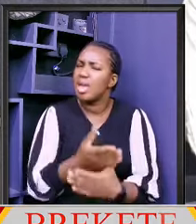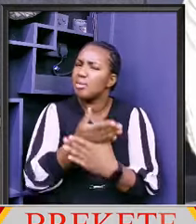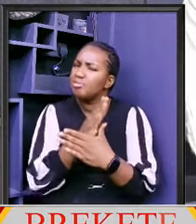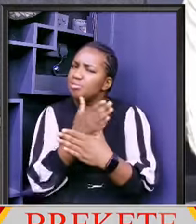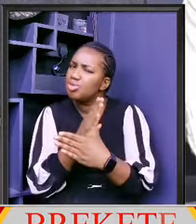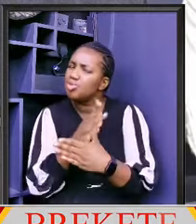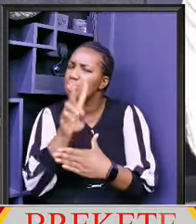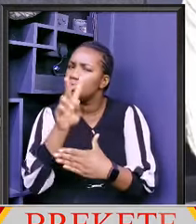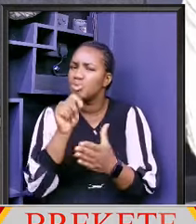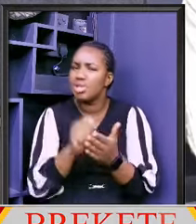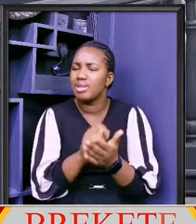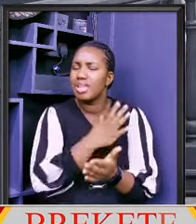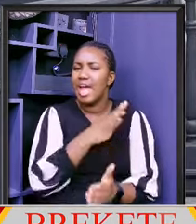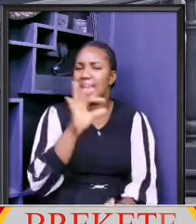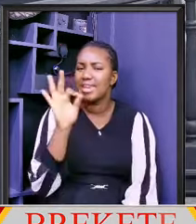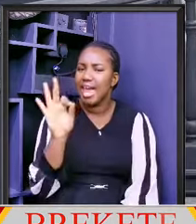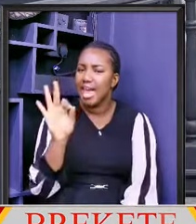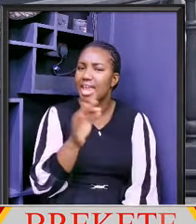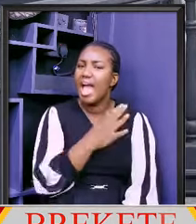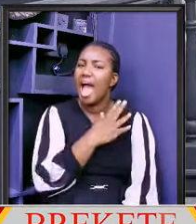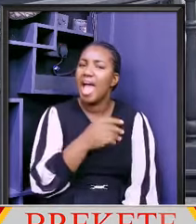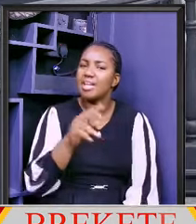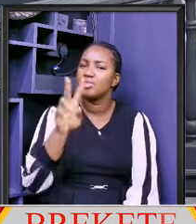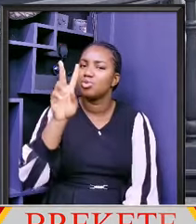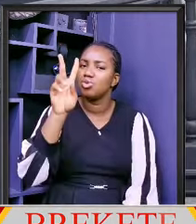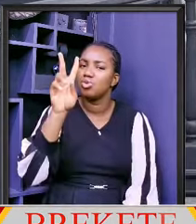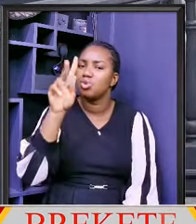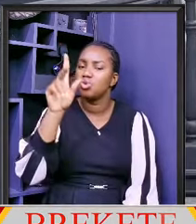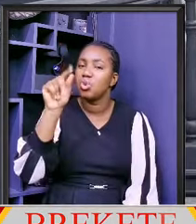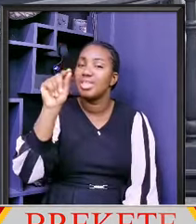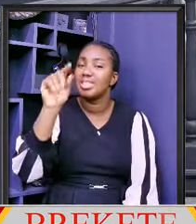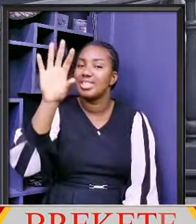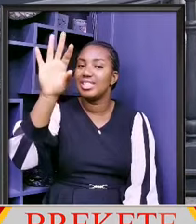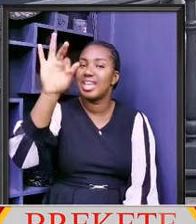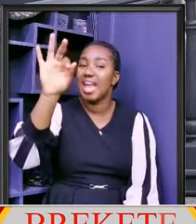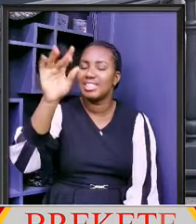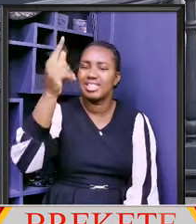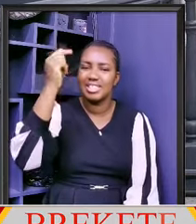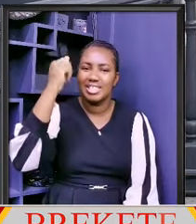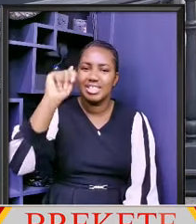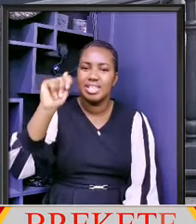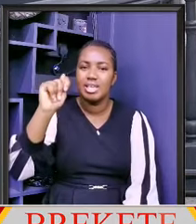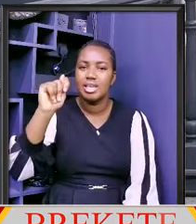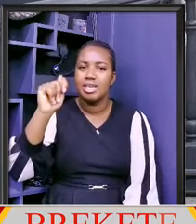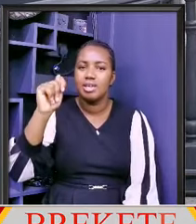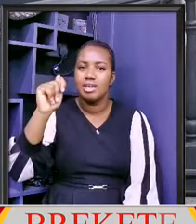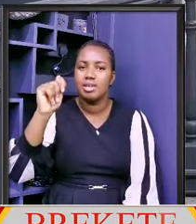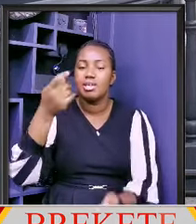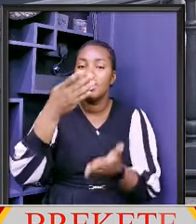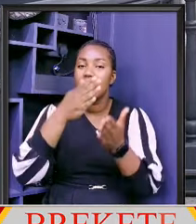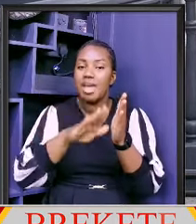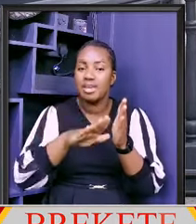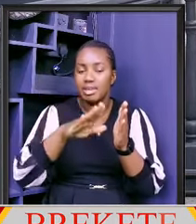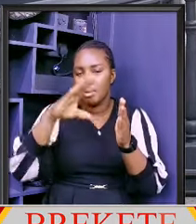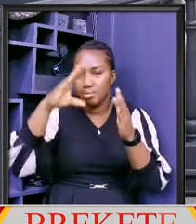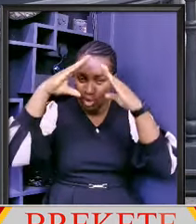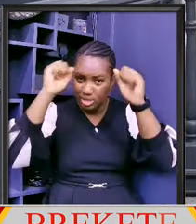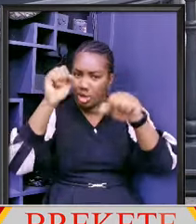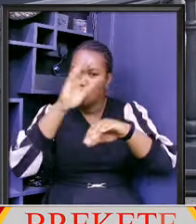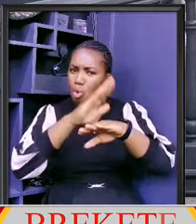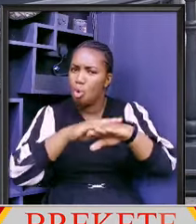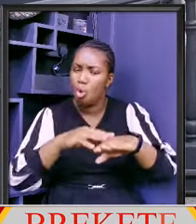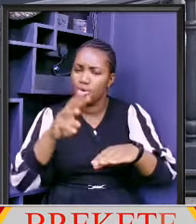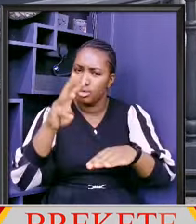between 2009 and 2019, the late president called him. You are the one printing